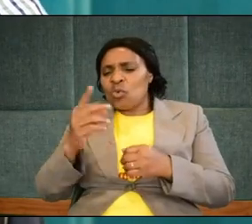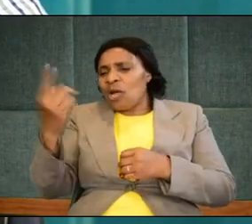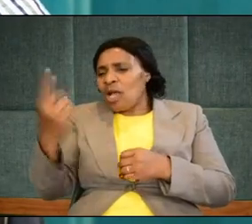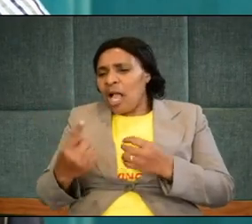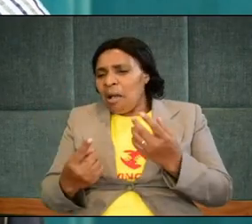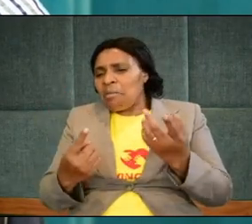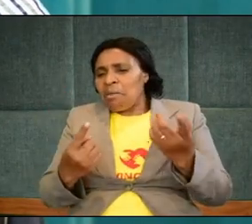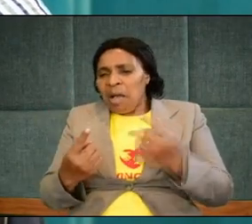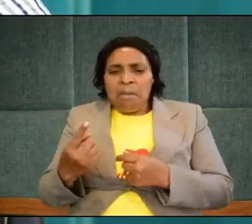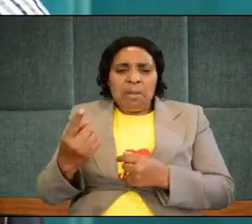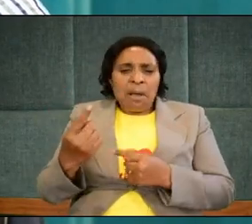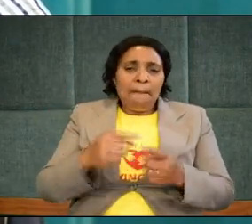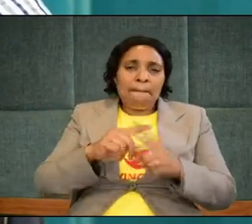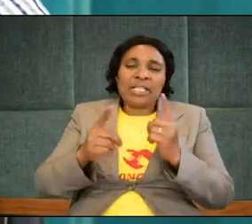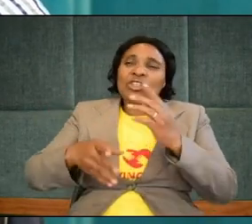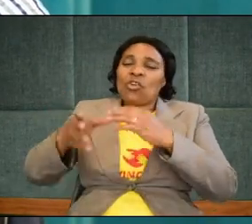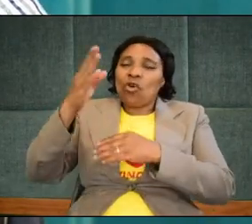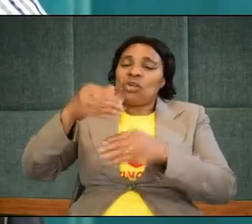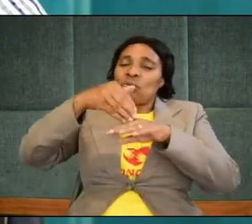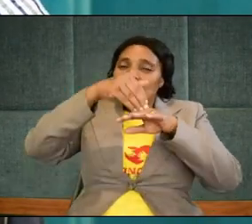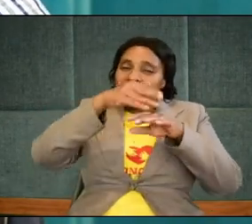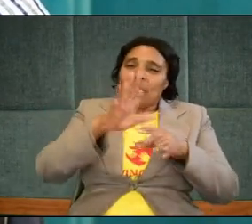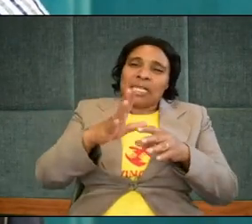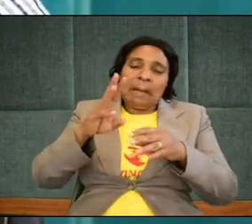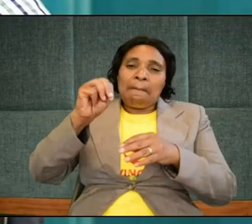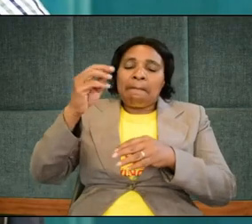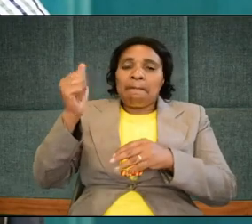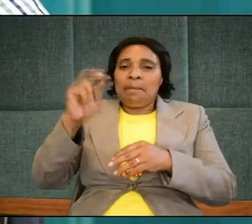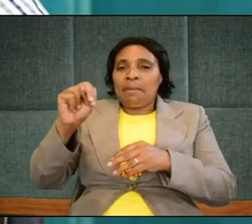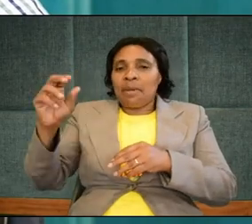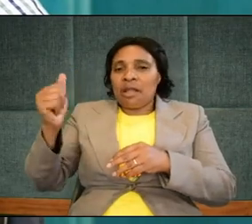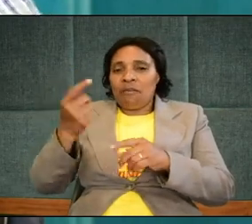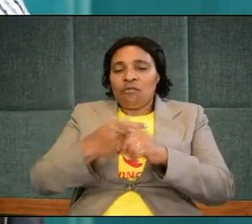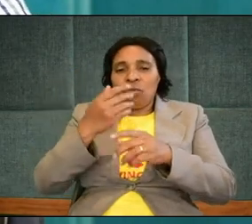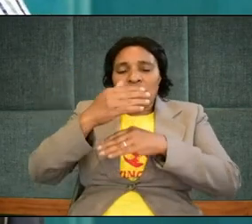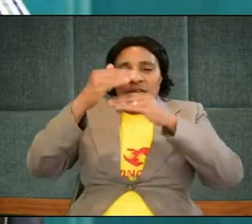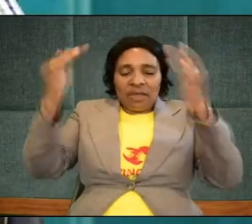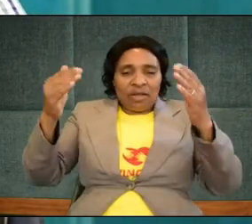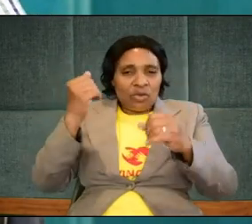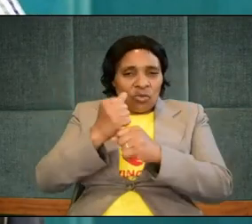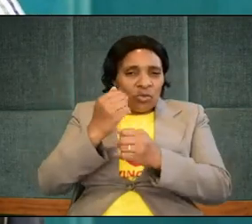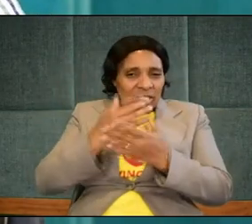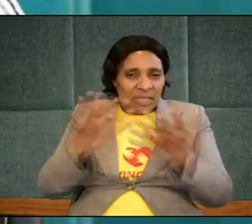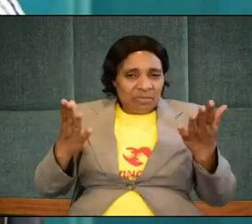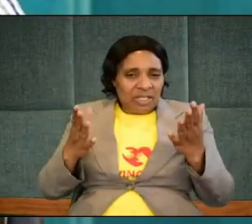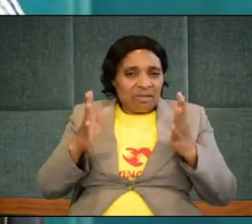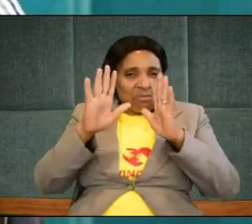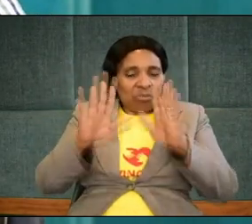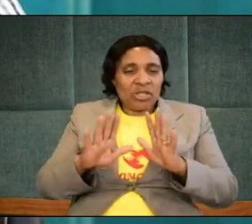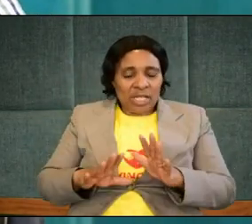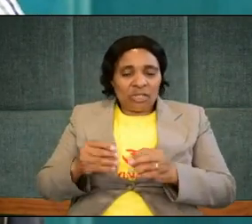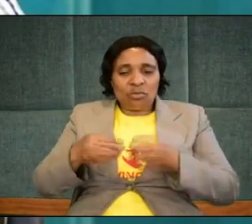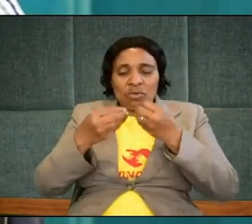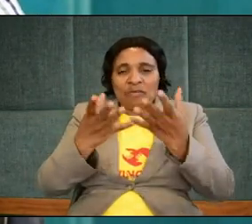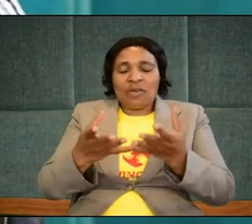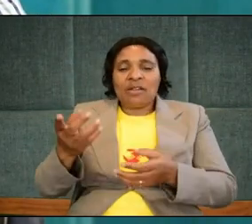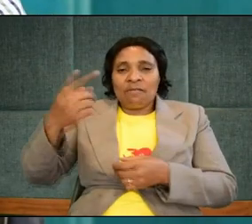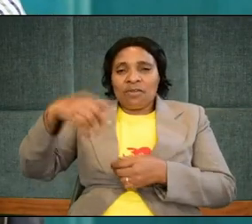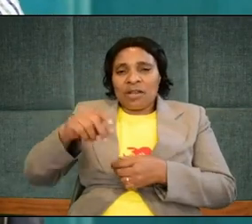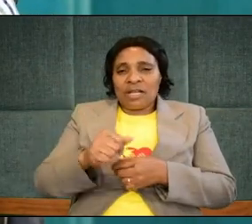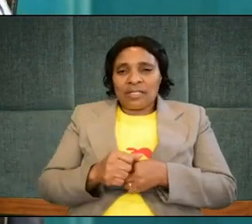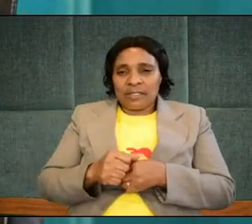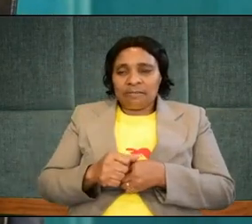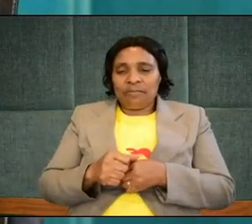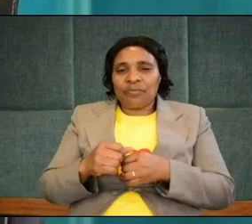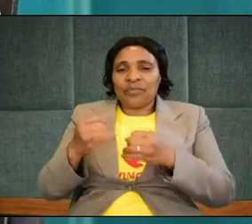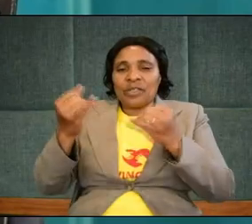earth, God can send down manna from heaven. He'll do something supernatural to provide for us. like to invite